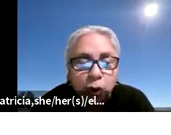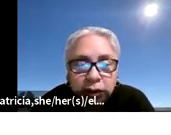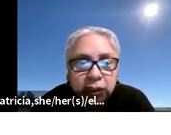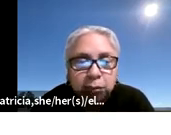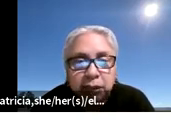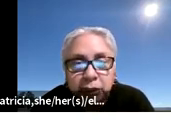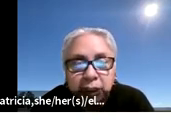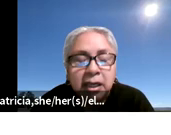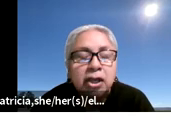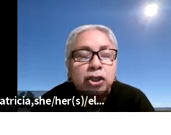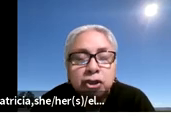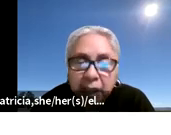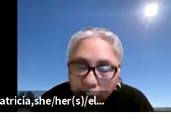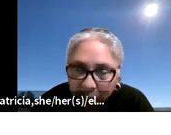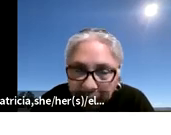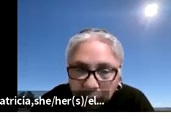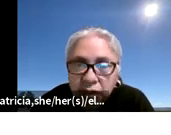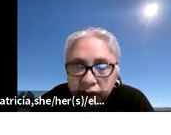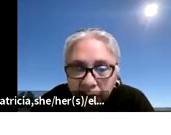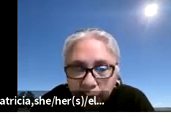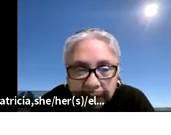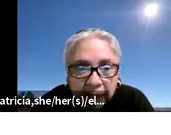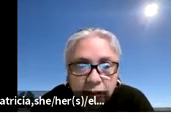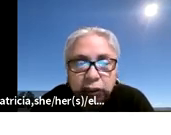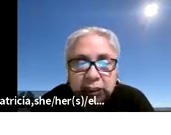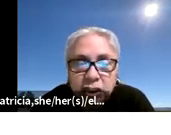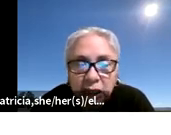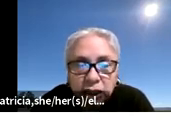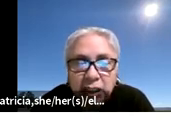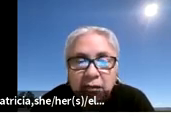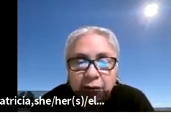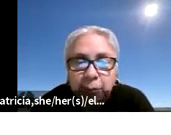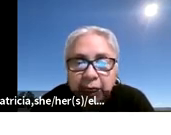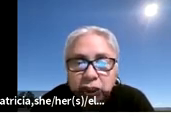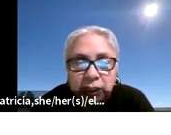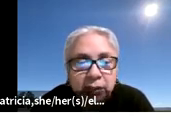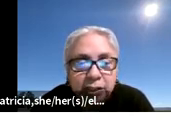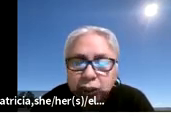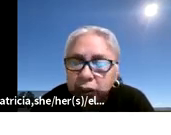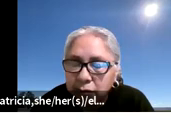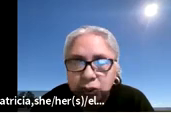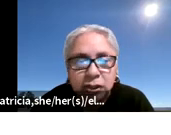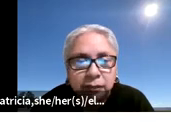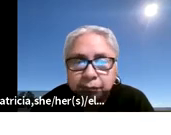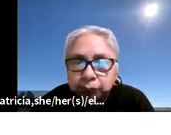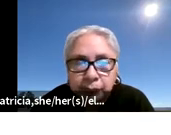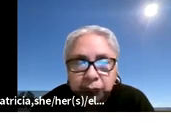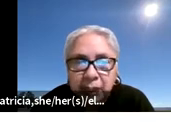we're always going to be learning. You're networking with each other right now. You're exchanging information. That's